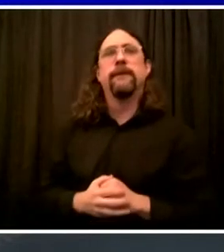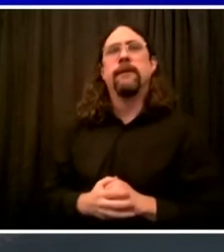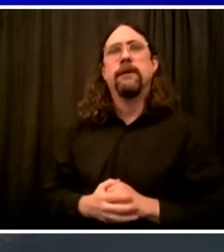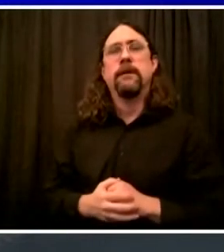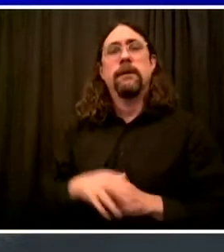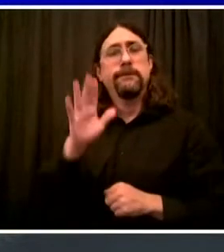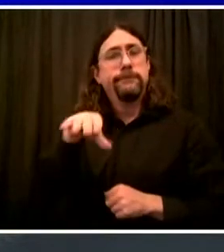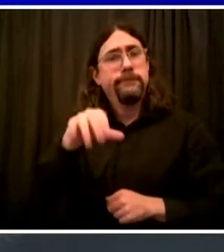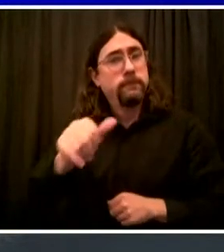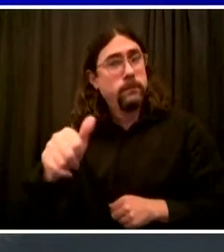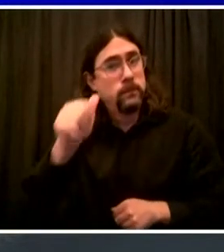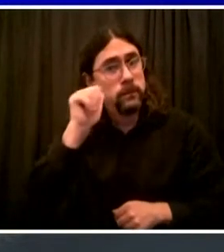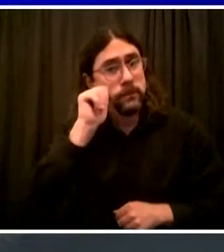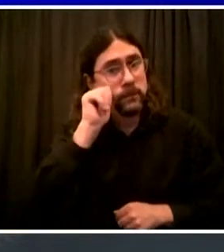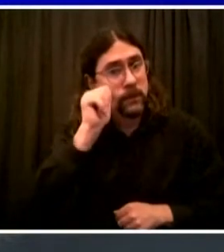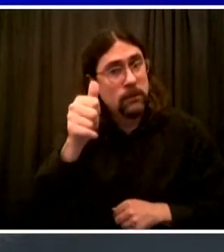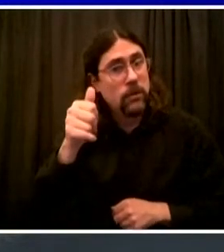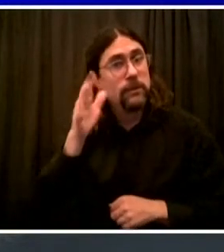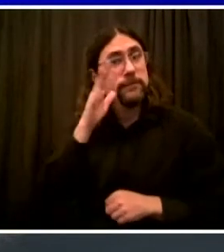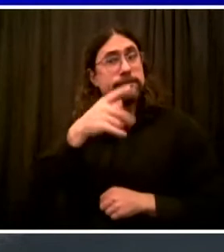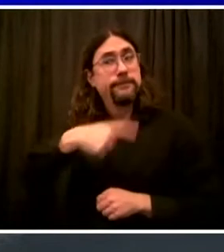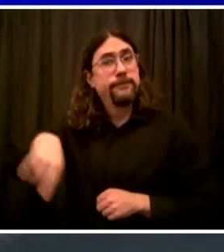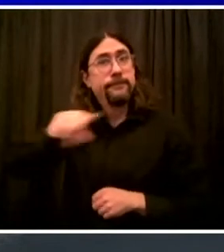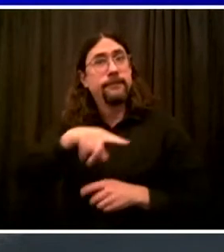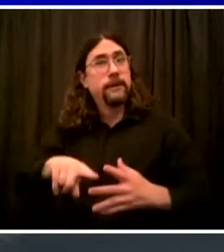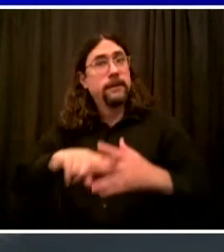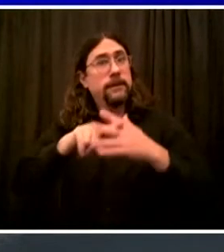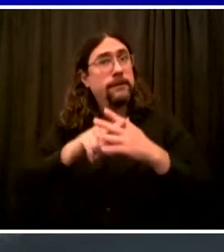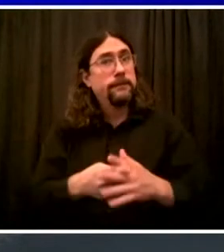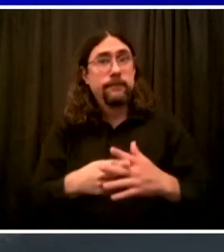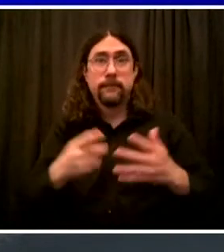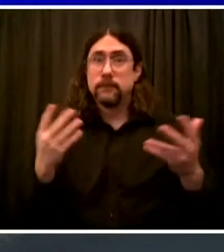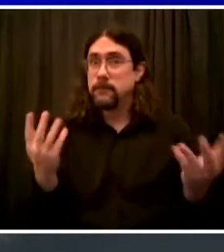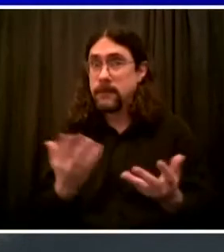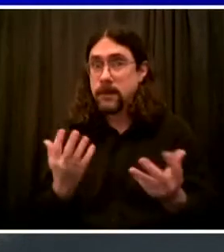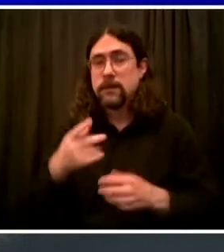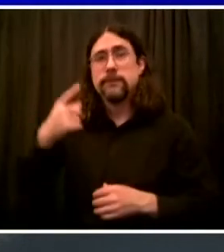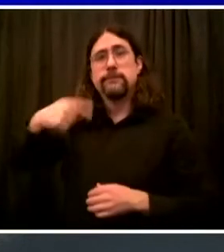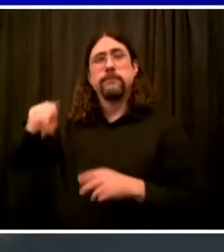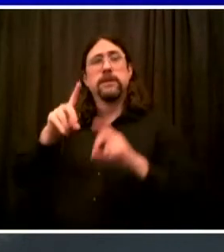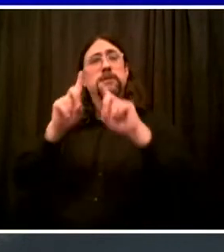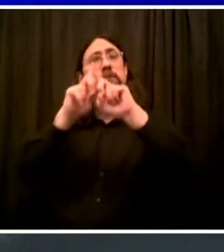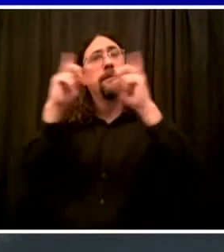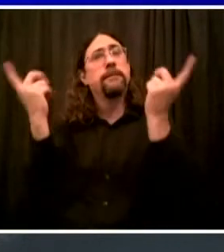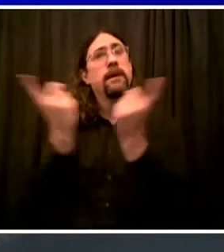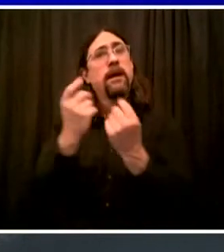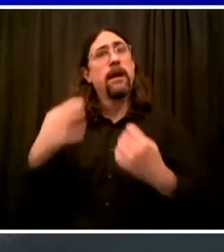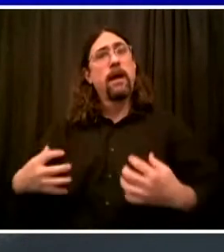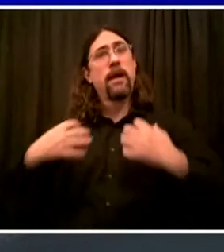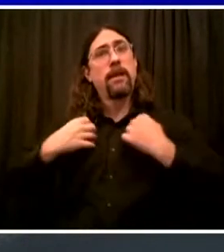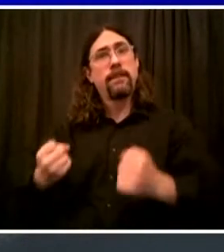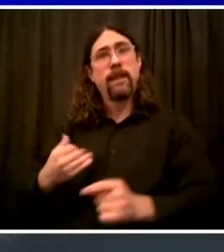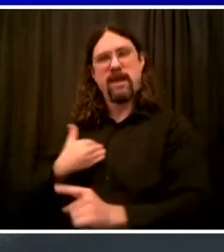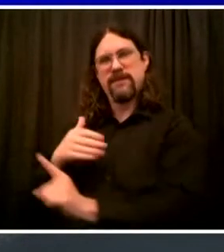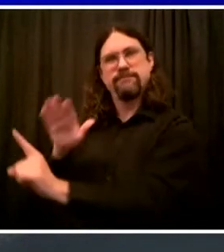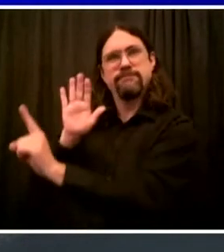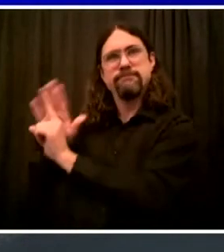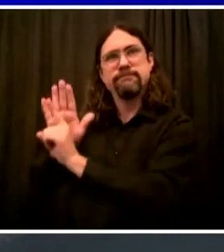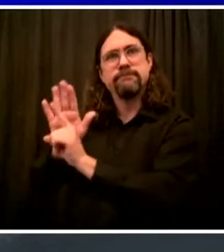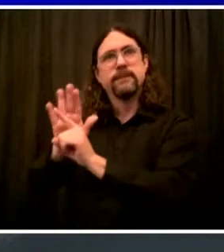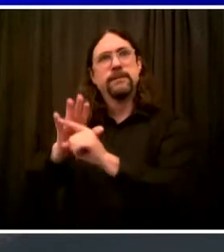department will take its weekly webinar. The weekly webinar they do will be focused heavily on PMIS.